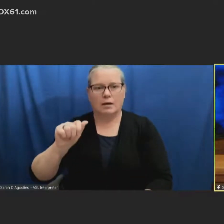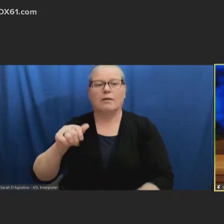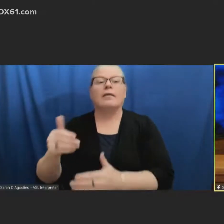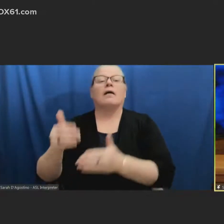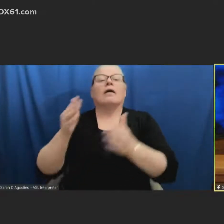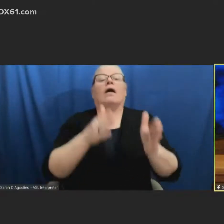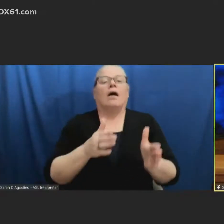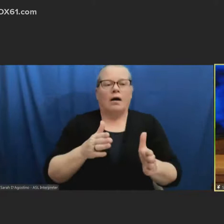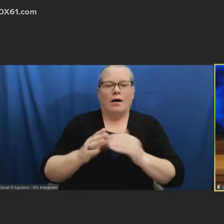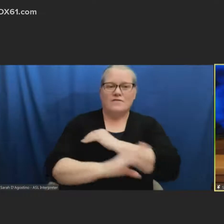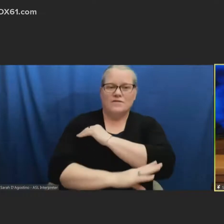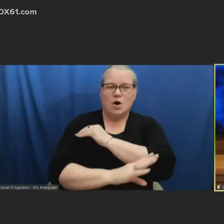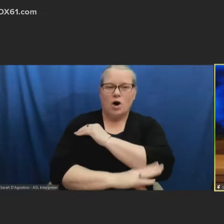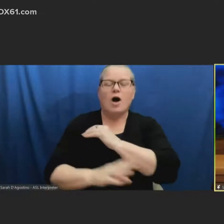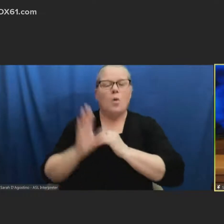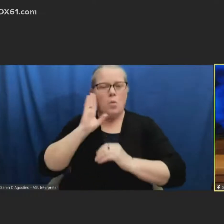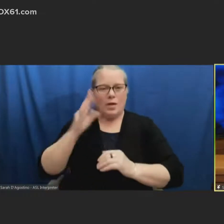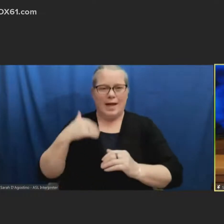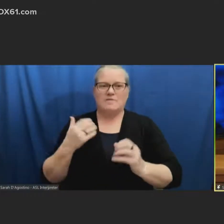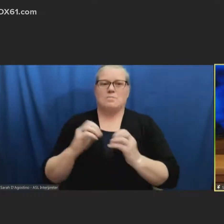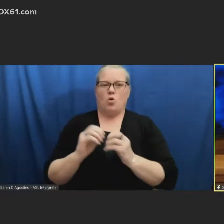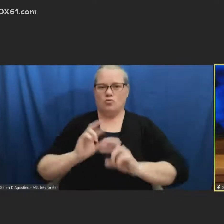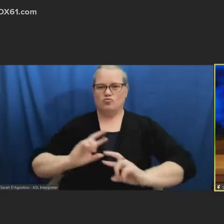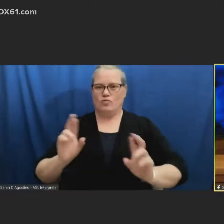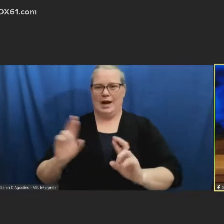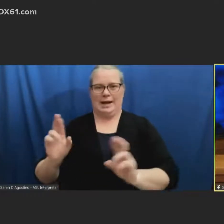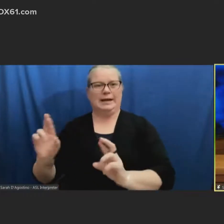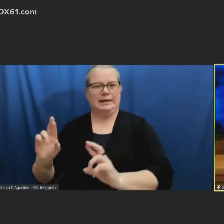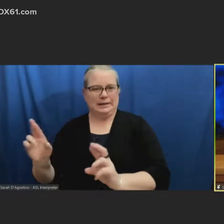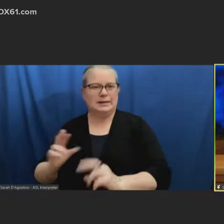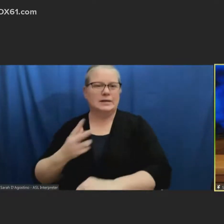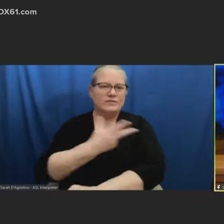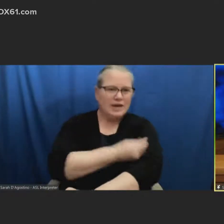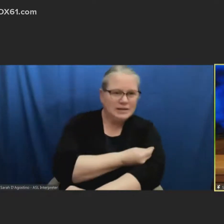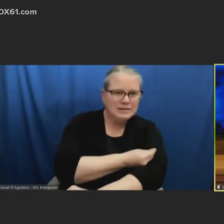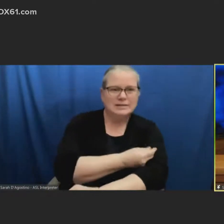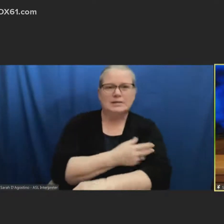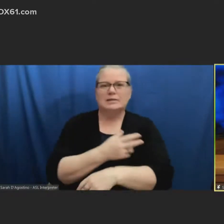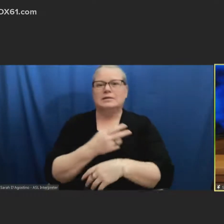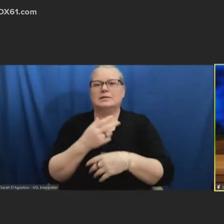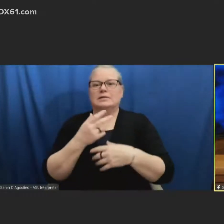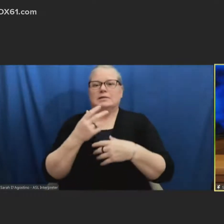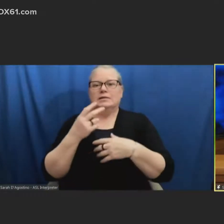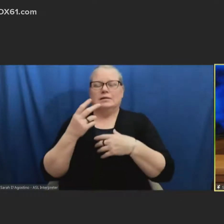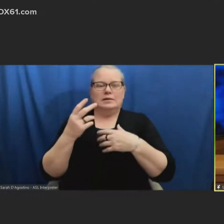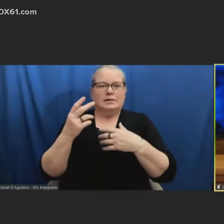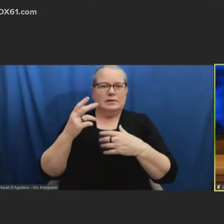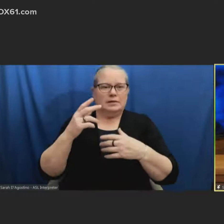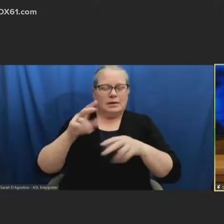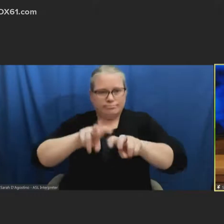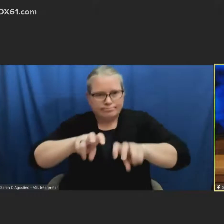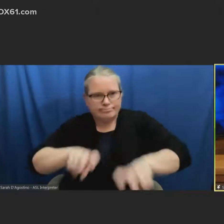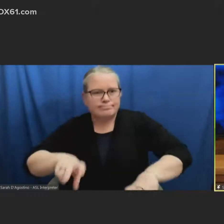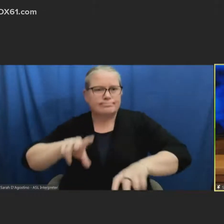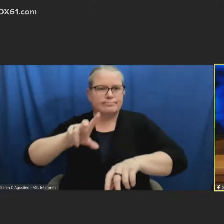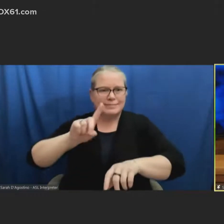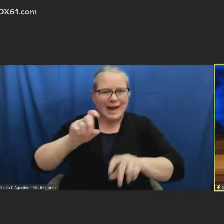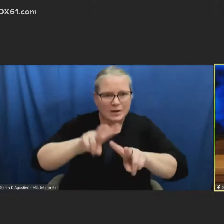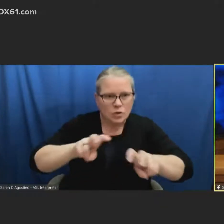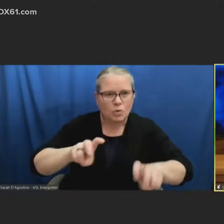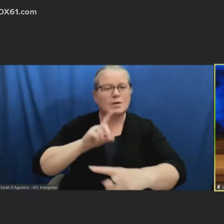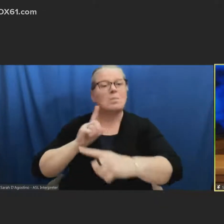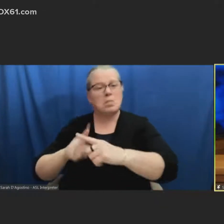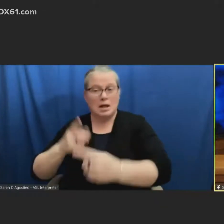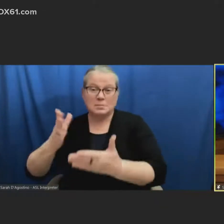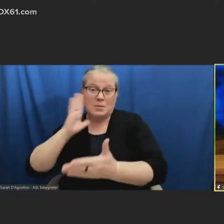that we've long talked about, but we'll finally realize that not just with the vaccines and the diagnostics, but also the orally available drugs